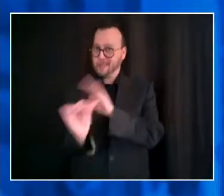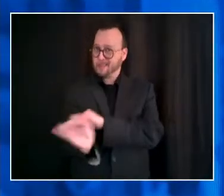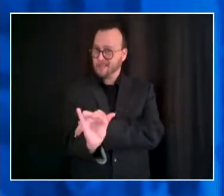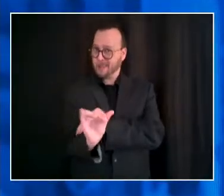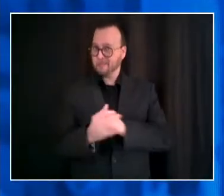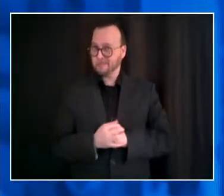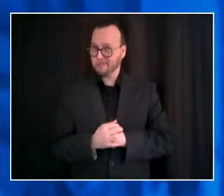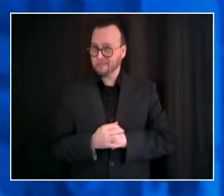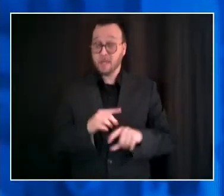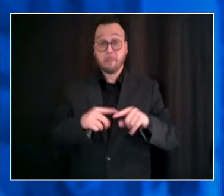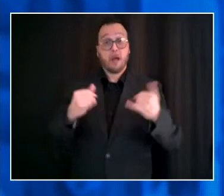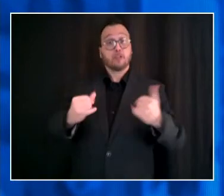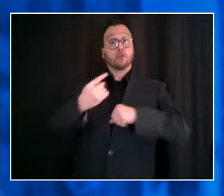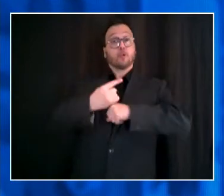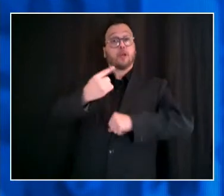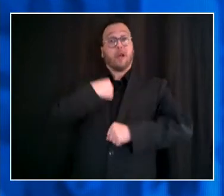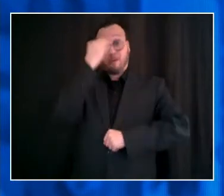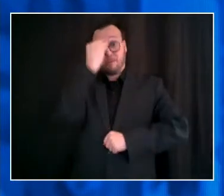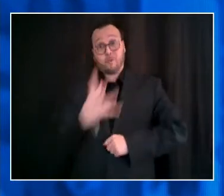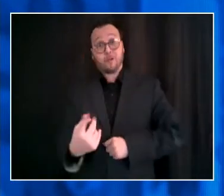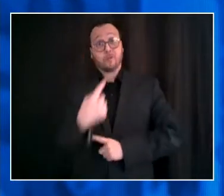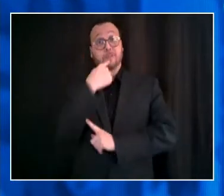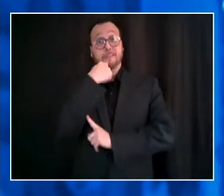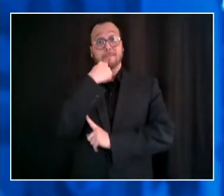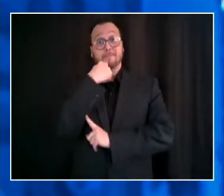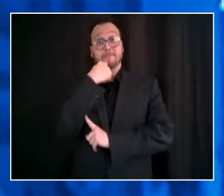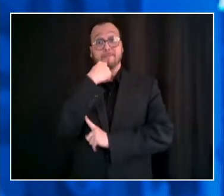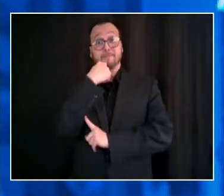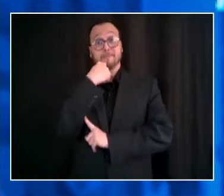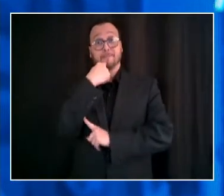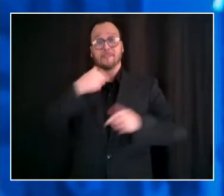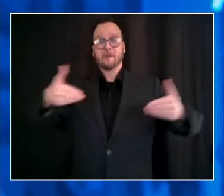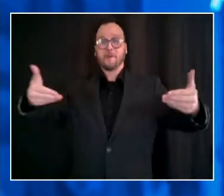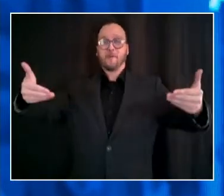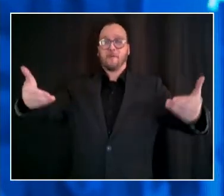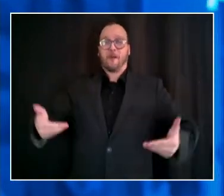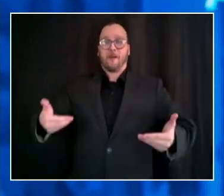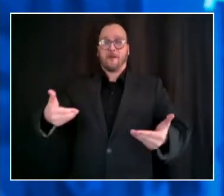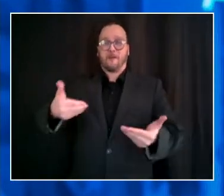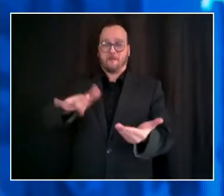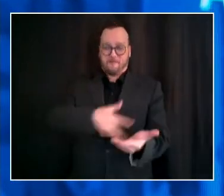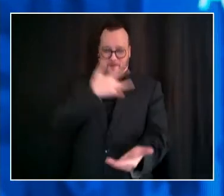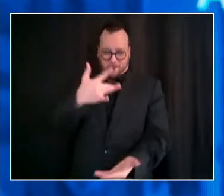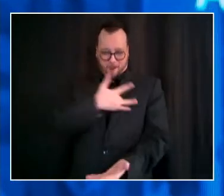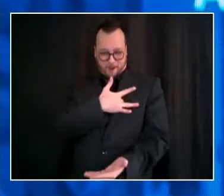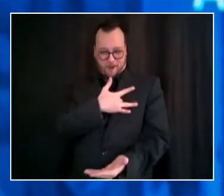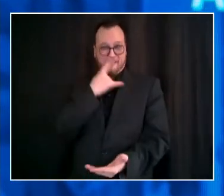today I want to say, welcome to the heart of Harlem.